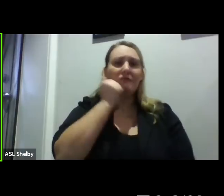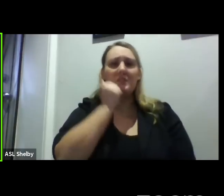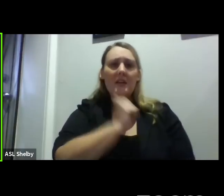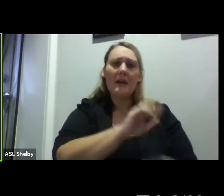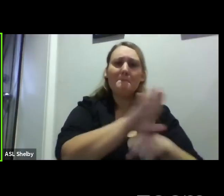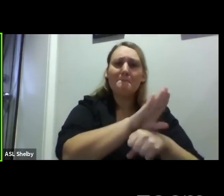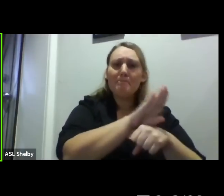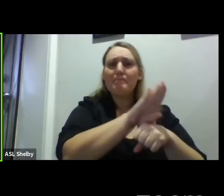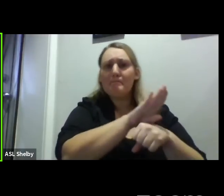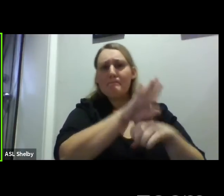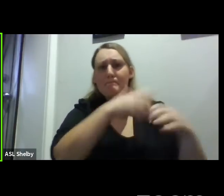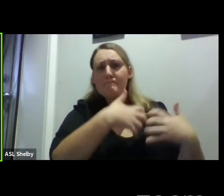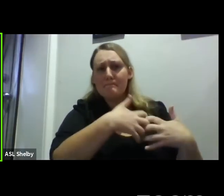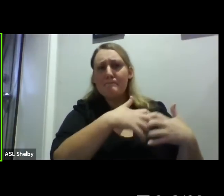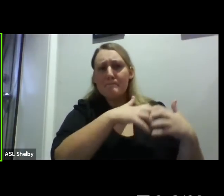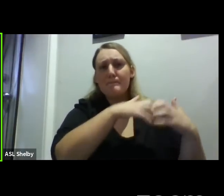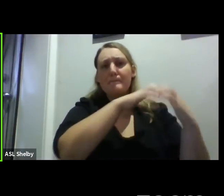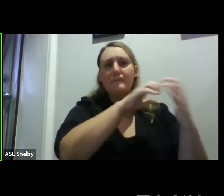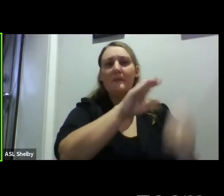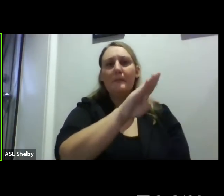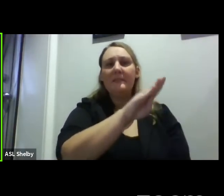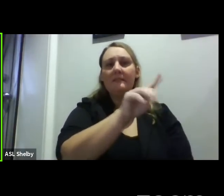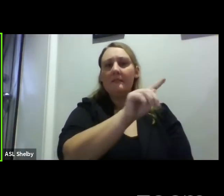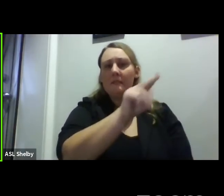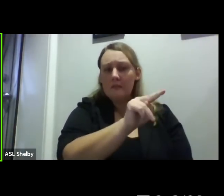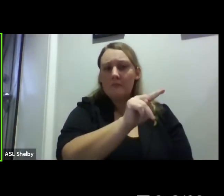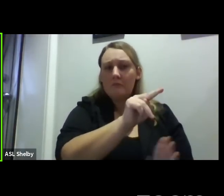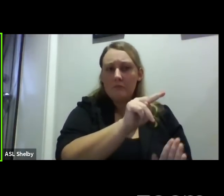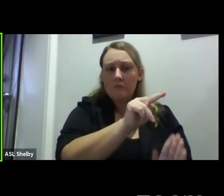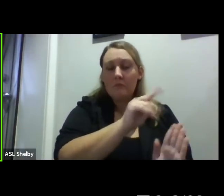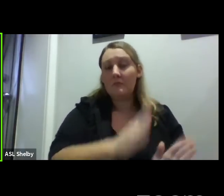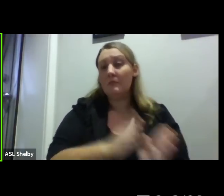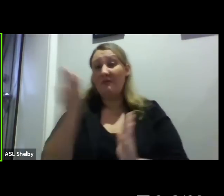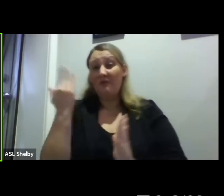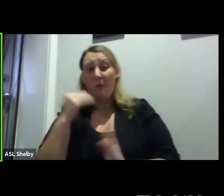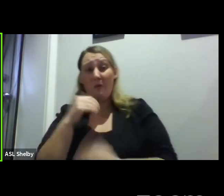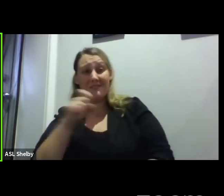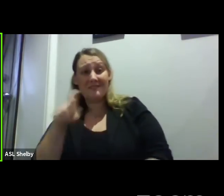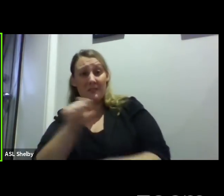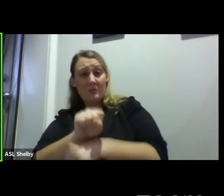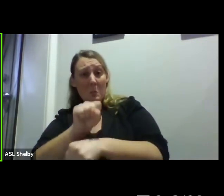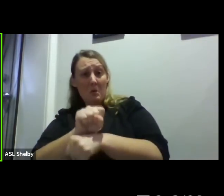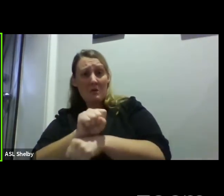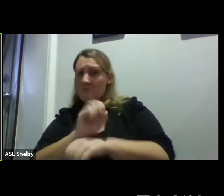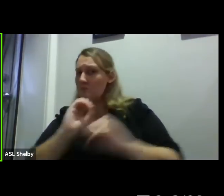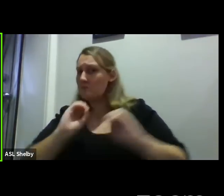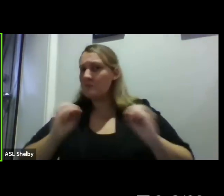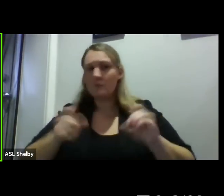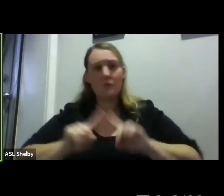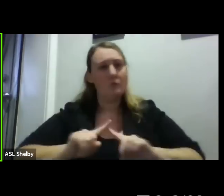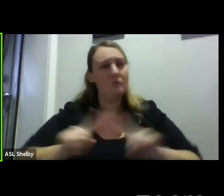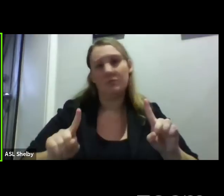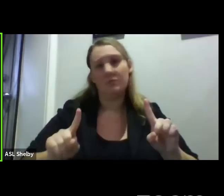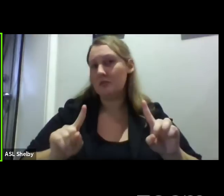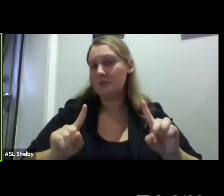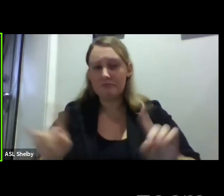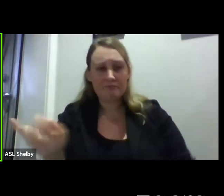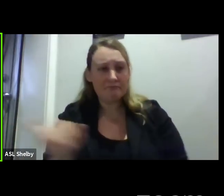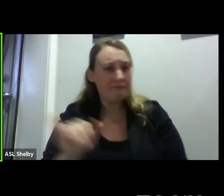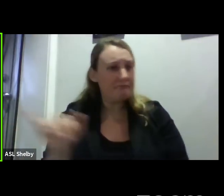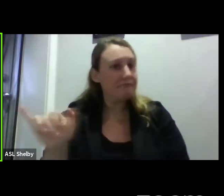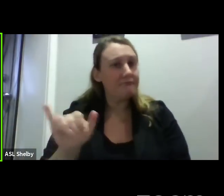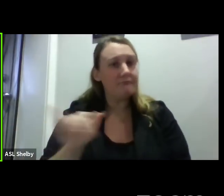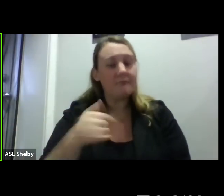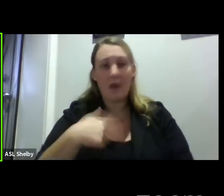schedule, from any different from how I used to live when I was a sex worker. I worked the amount of hours that I needed to work. I